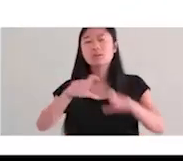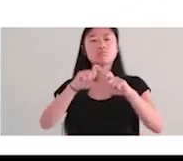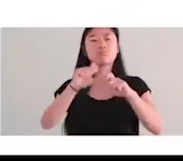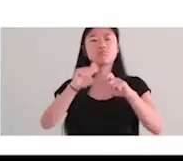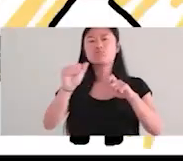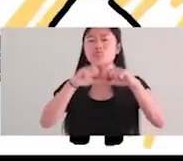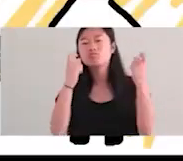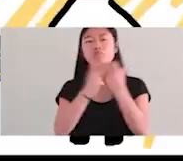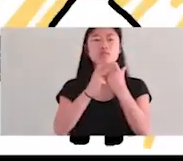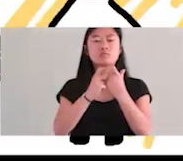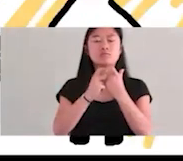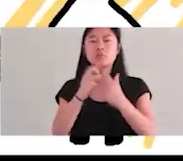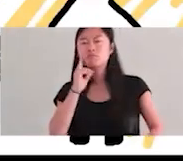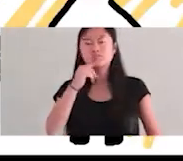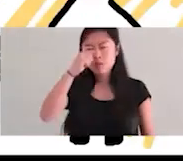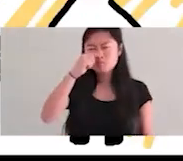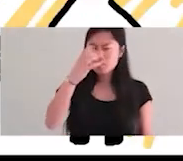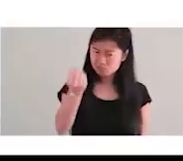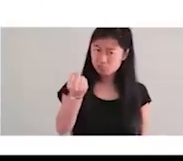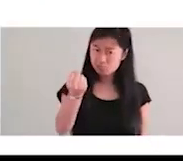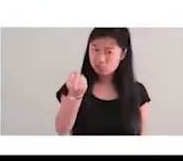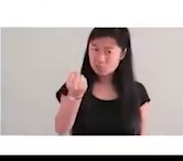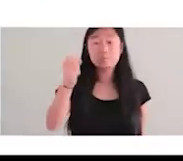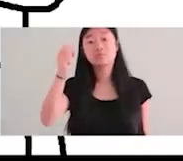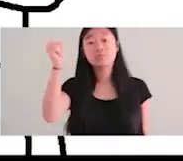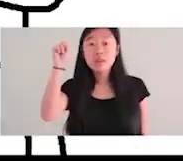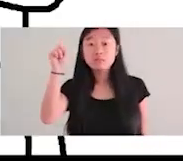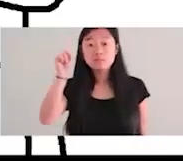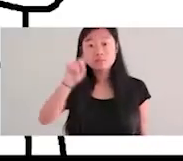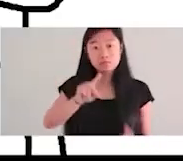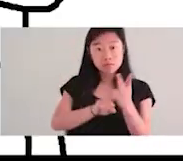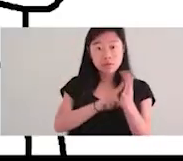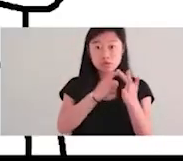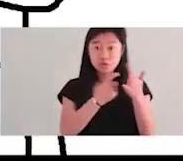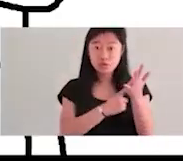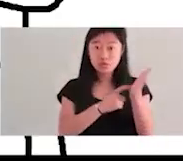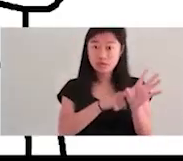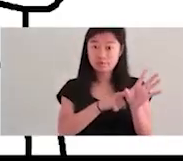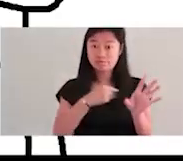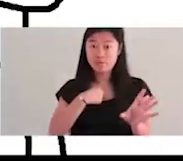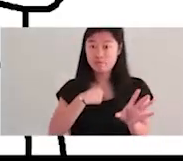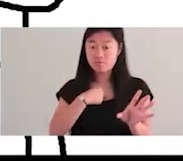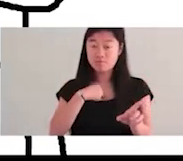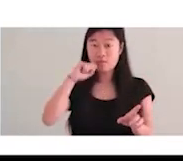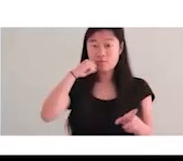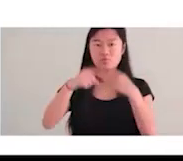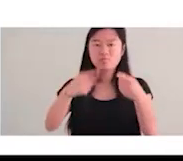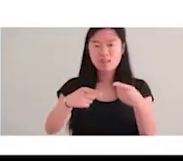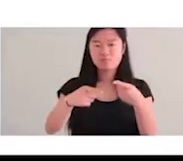means? Maybe you have some deaf people in your class. Well, why don't Jerry and I try and explain it to you